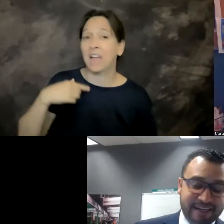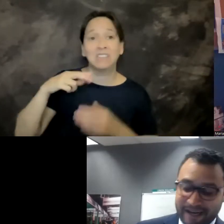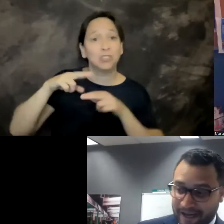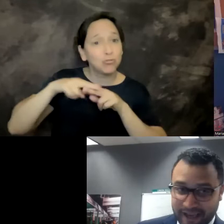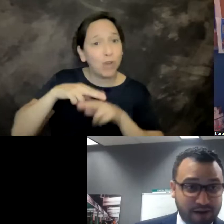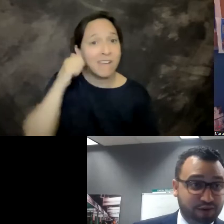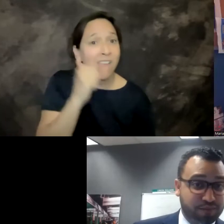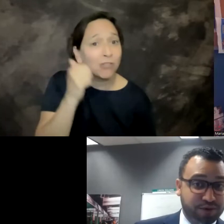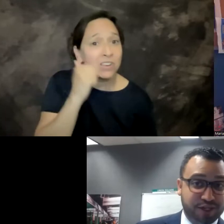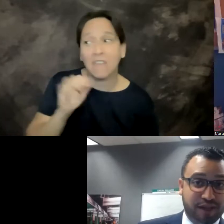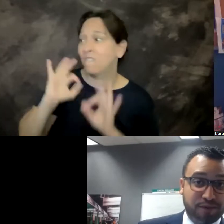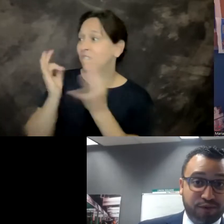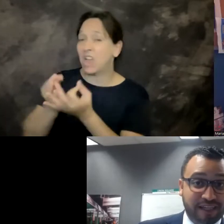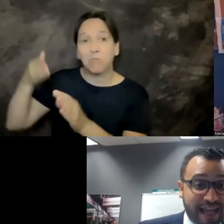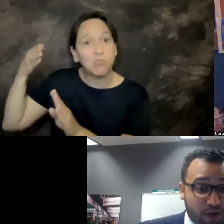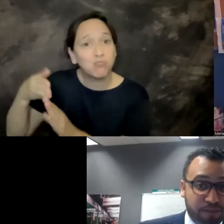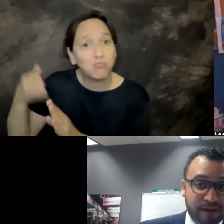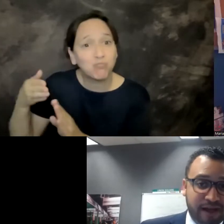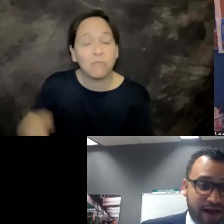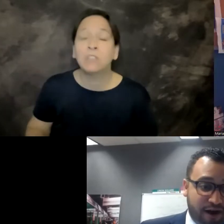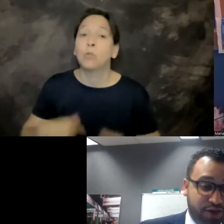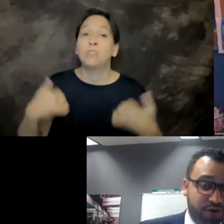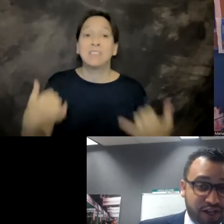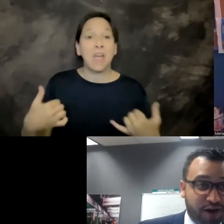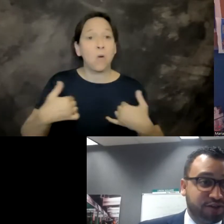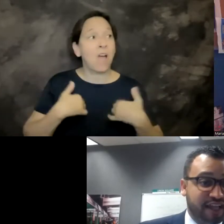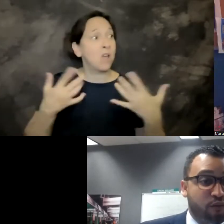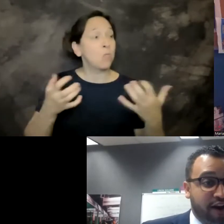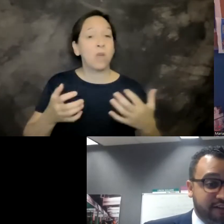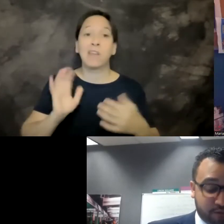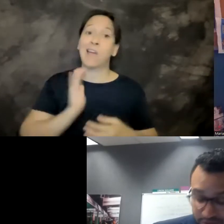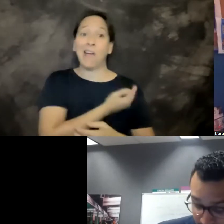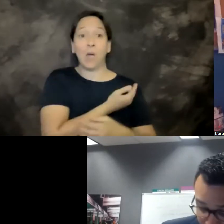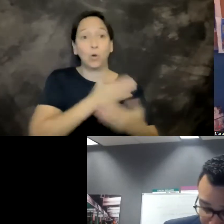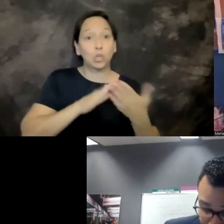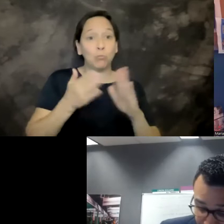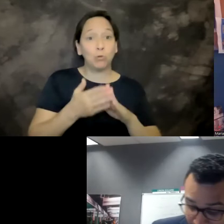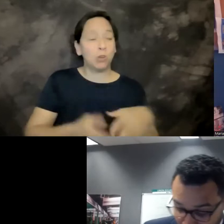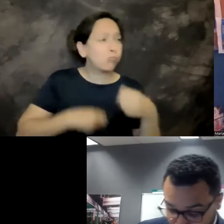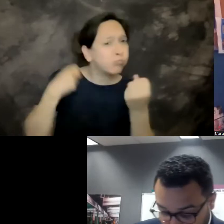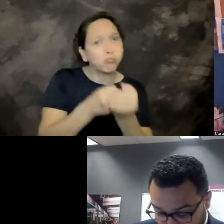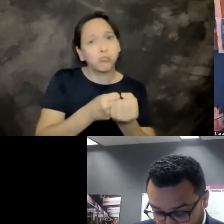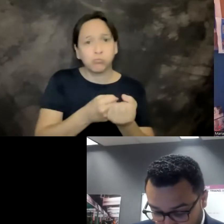family, and I really appreciate the opportunity to help our community understand what it is that we're trying to achieve.